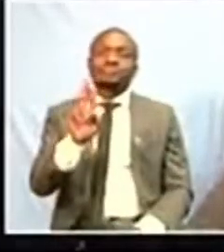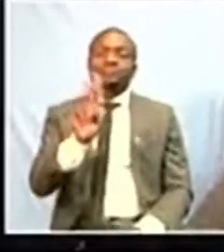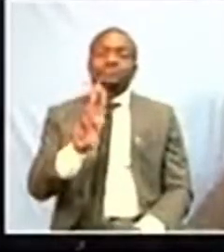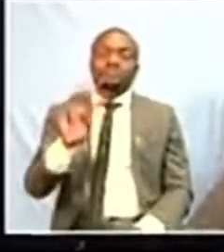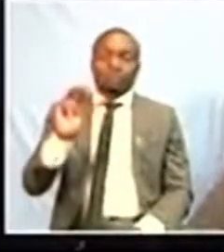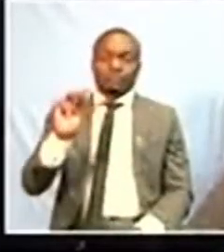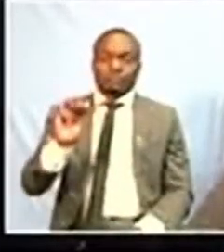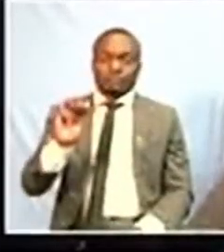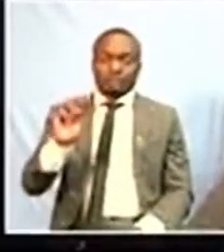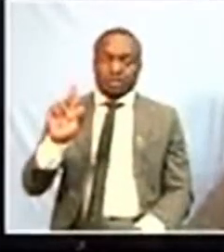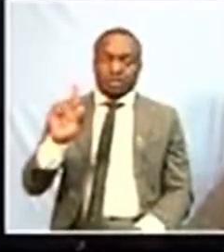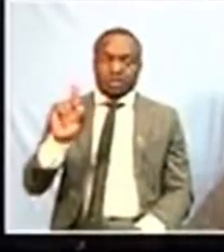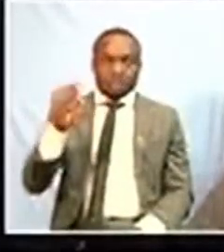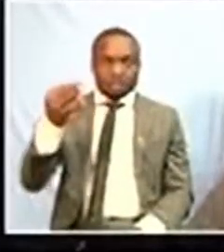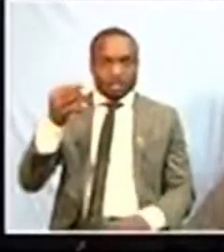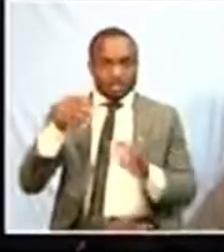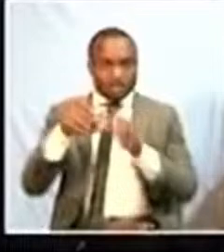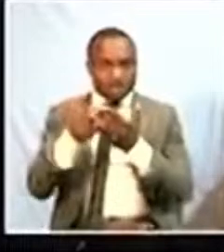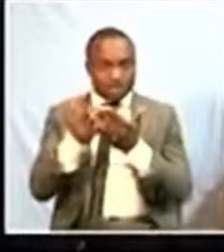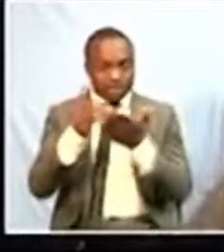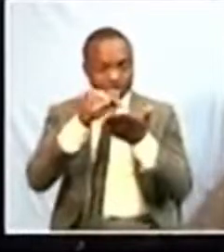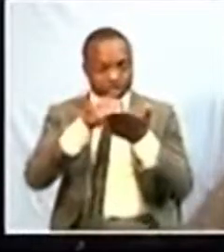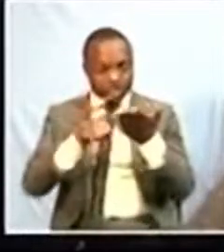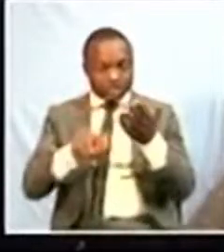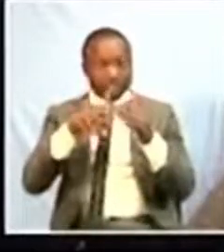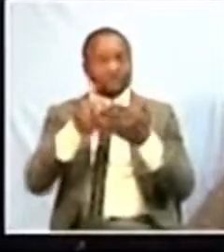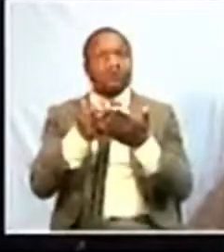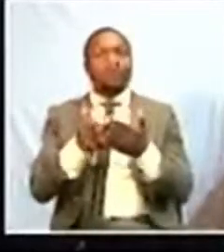MDF. How do we trust?